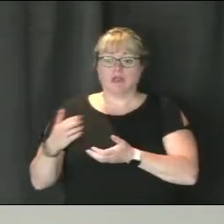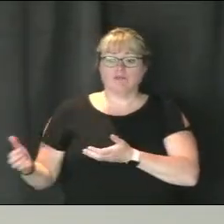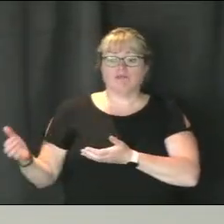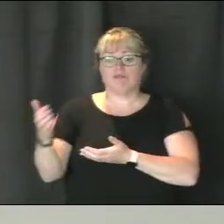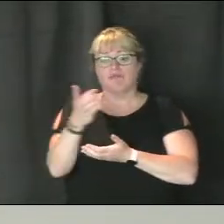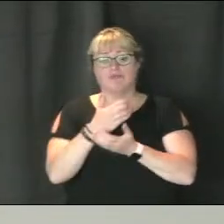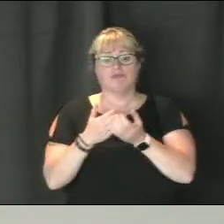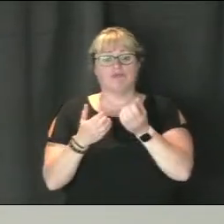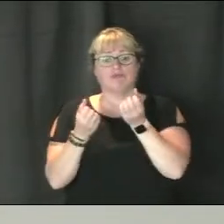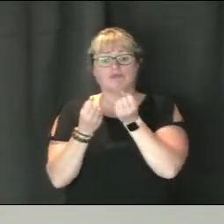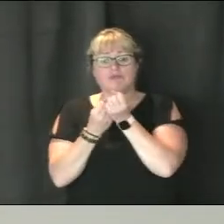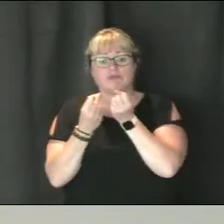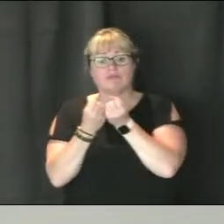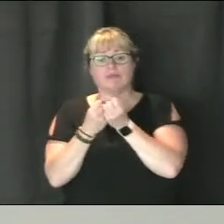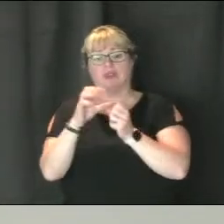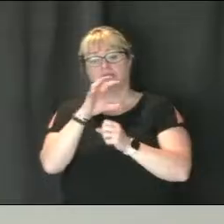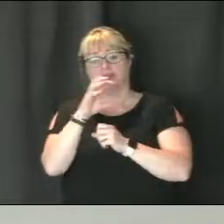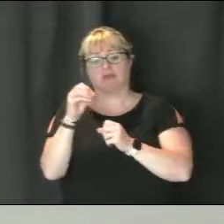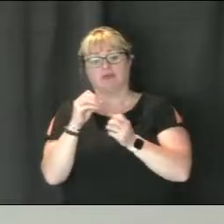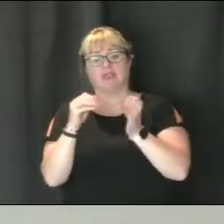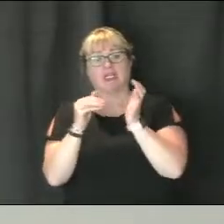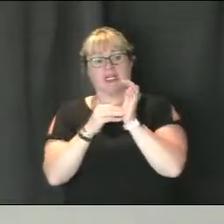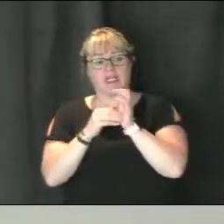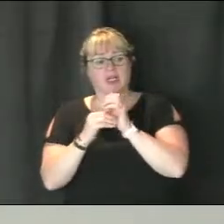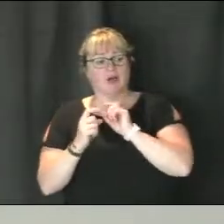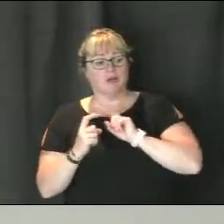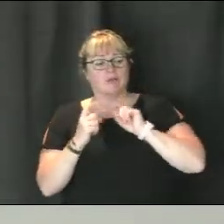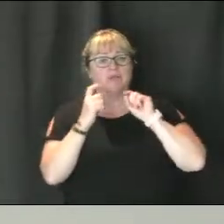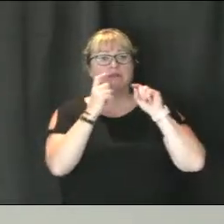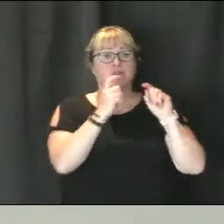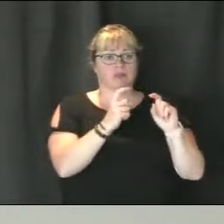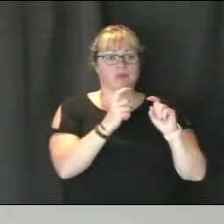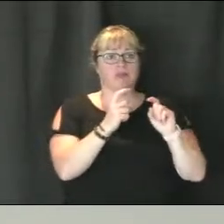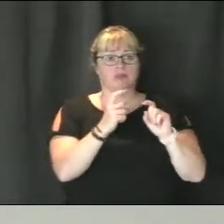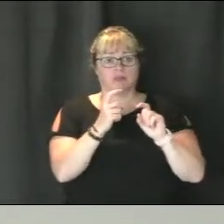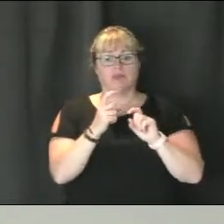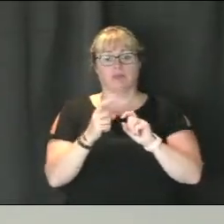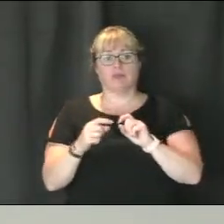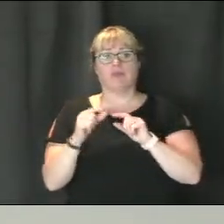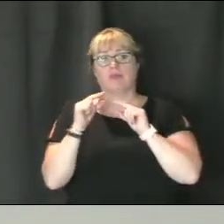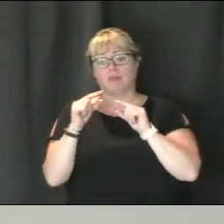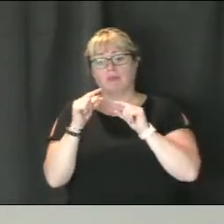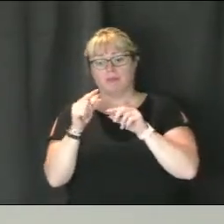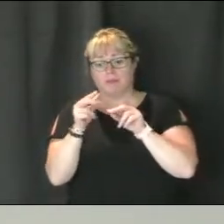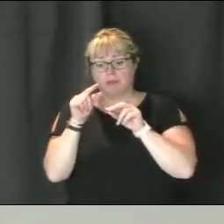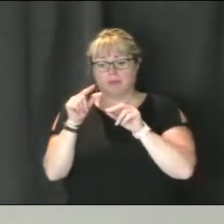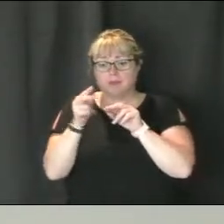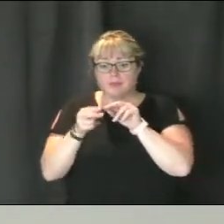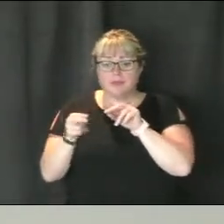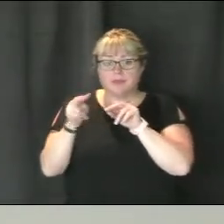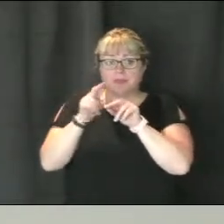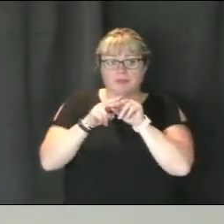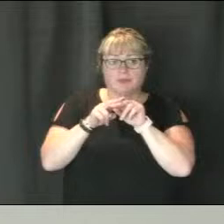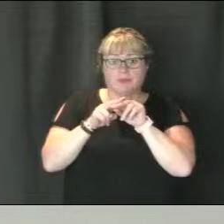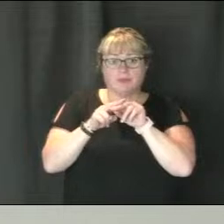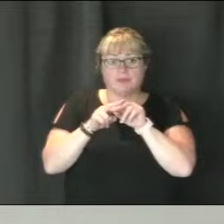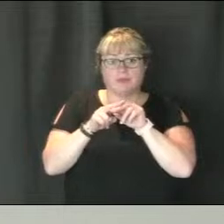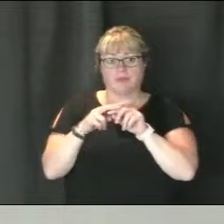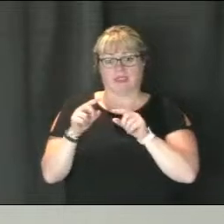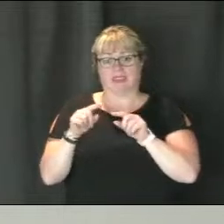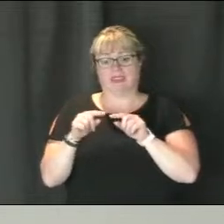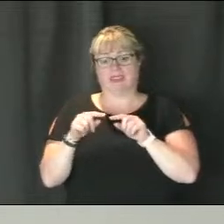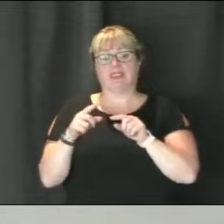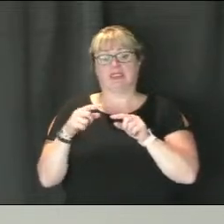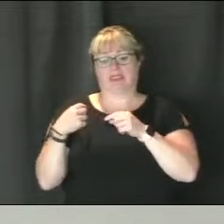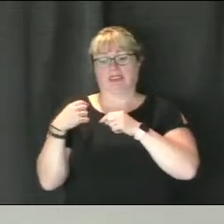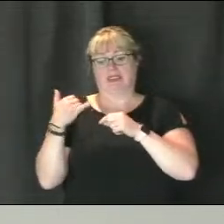over $50,000 to this organization, a little bit more increase since the brochure